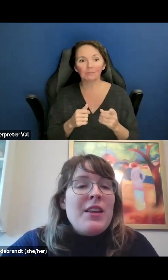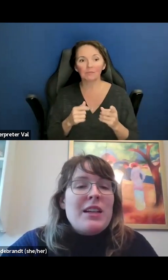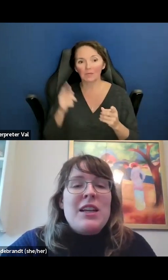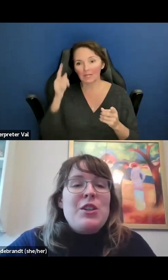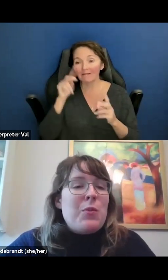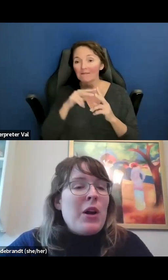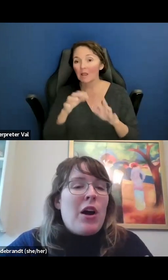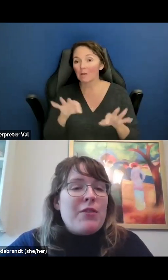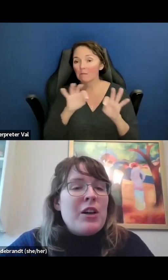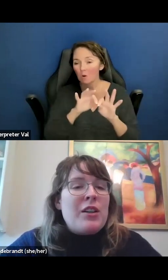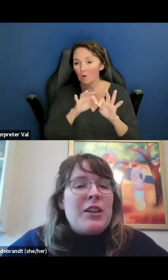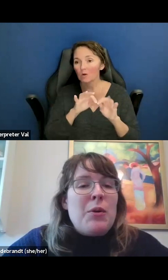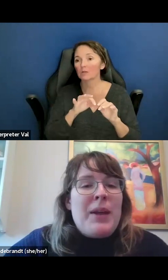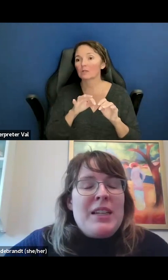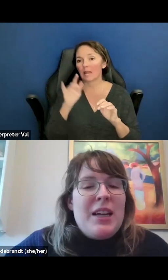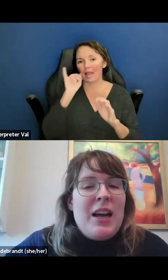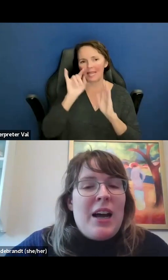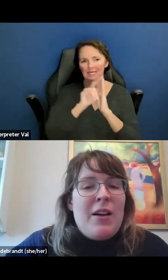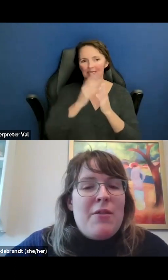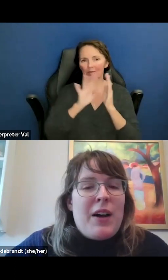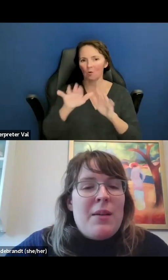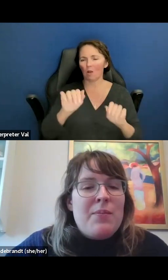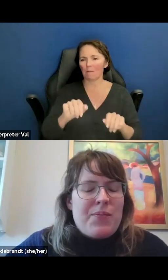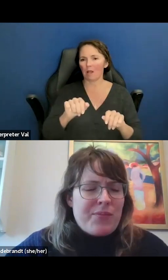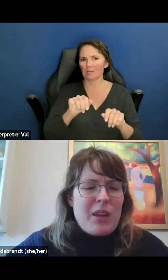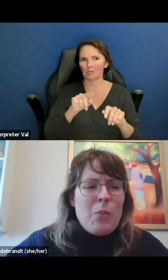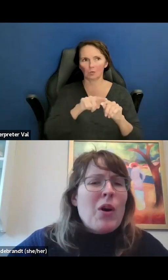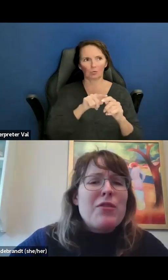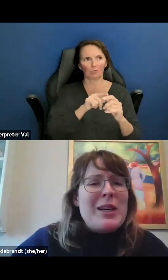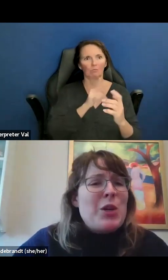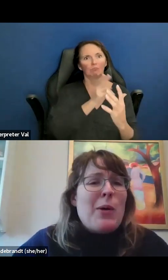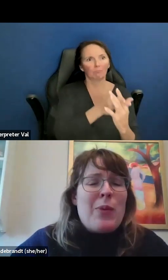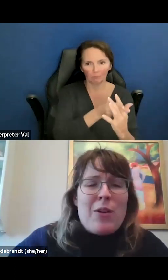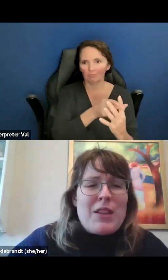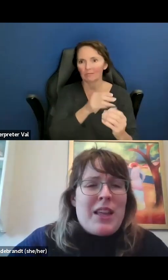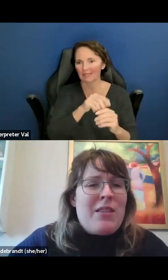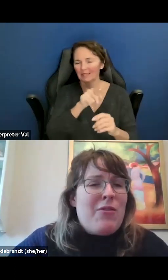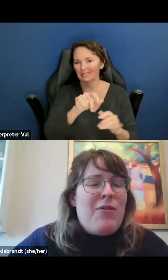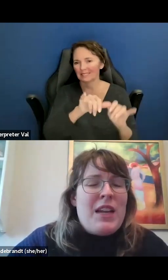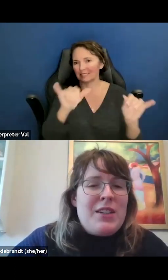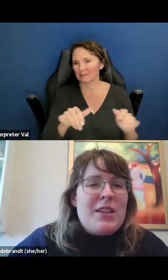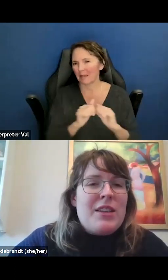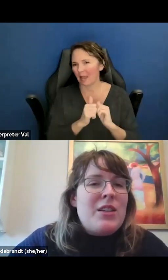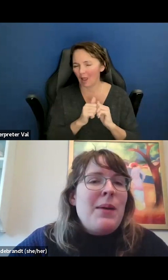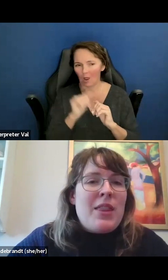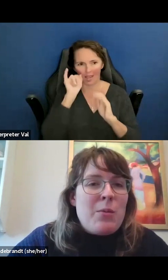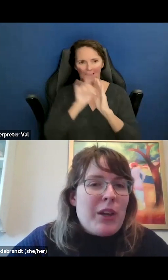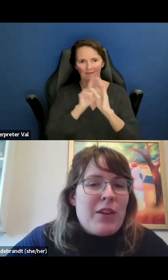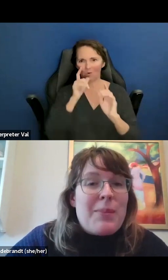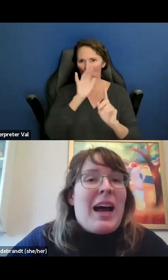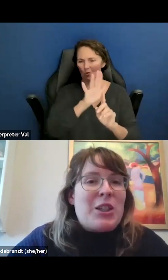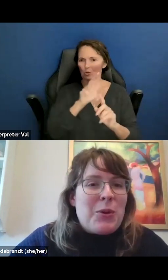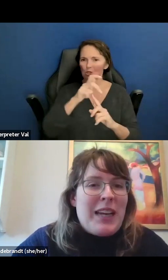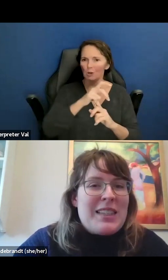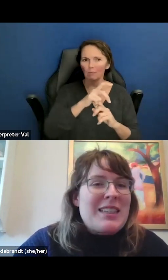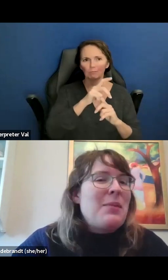So on the next slide, just want to offer a little bit of more information about where this can fit into the system, and then we'll hear